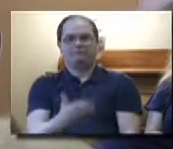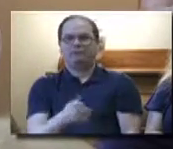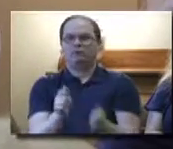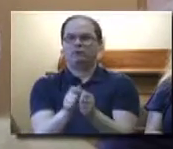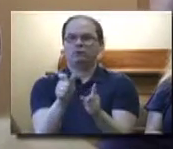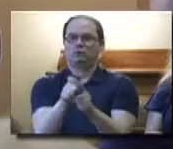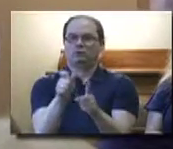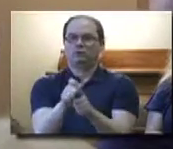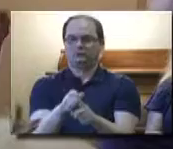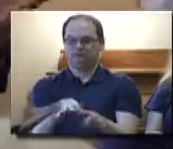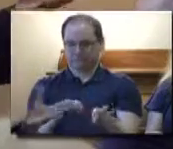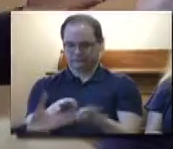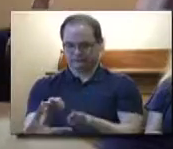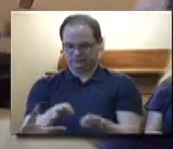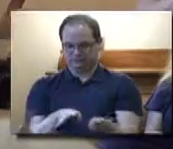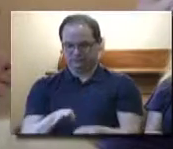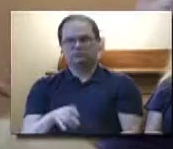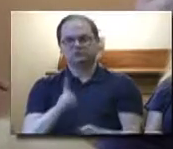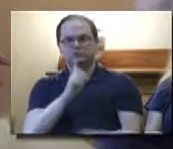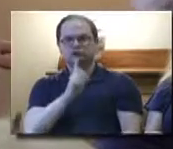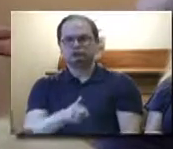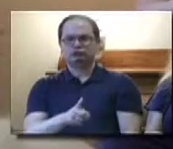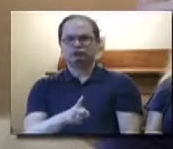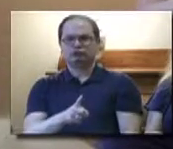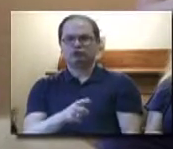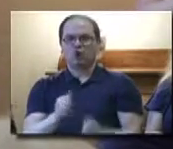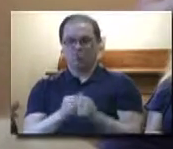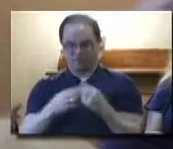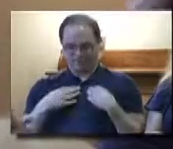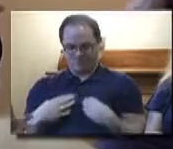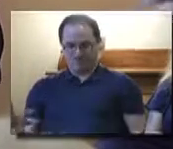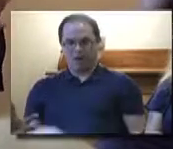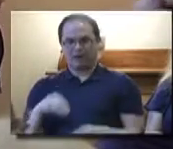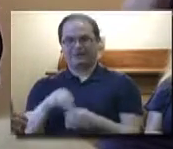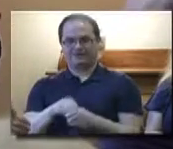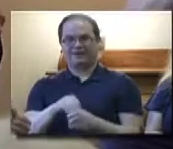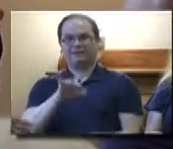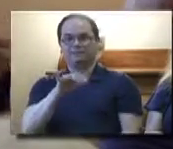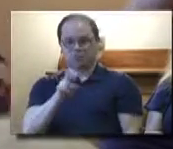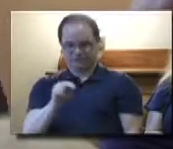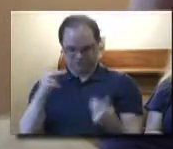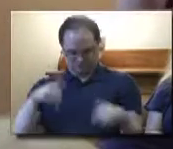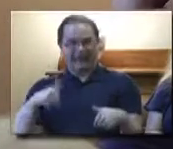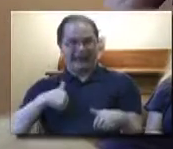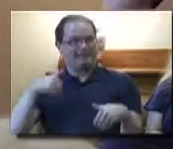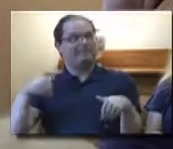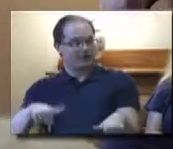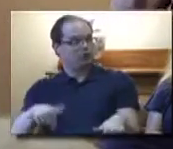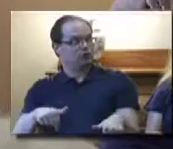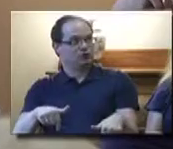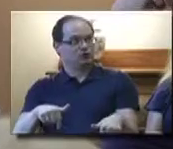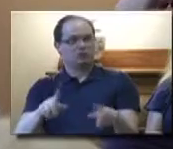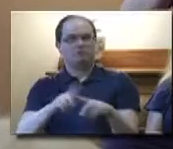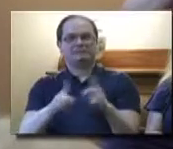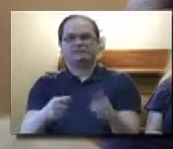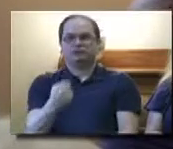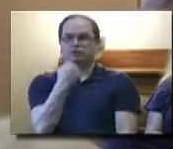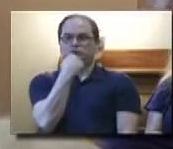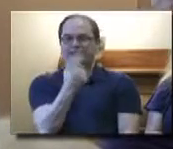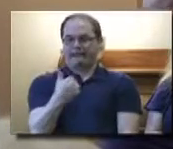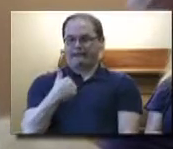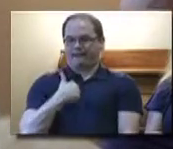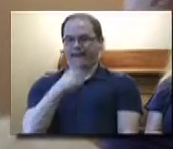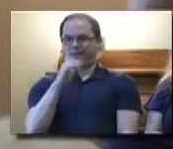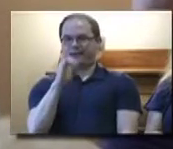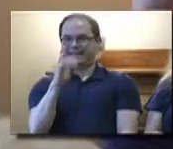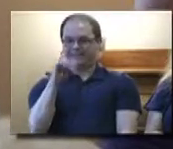words. Sure, they can admit it with their bodies in the prison, but it's a different thing to say that you've done it.